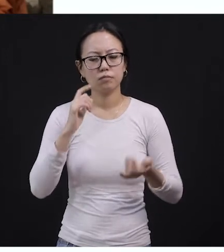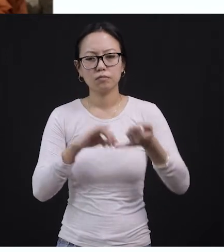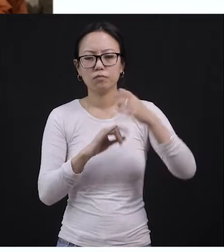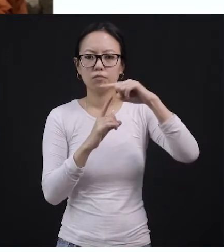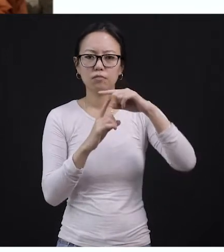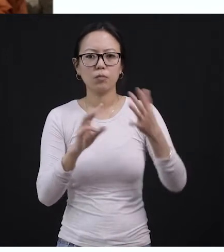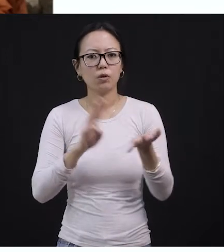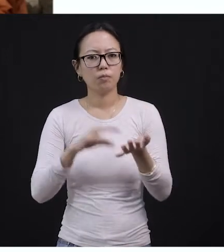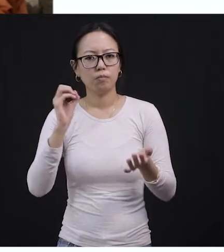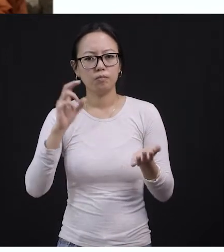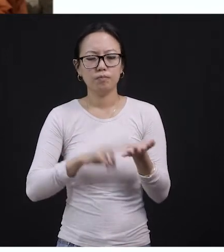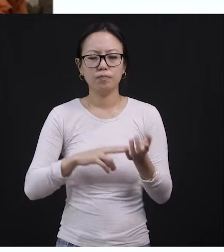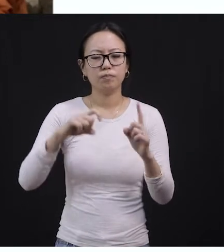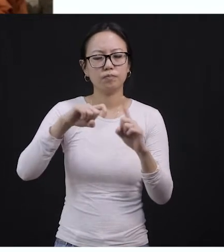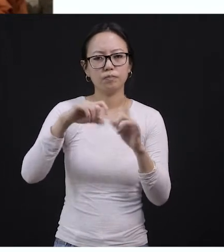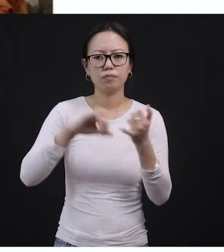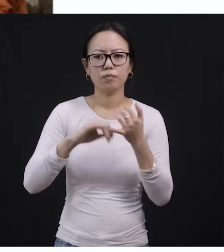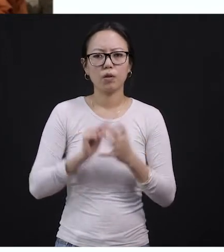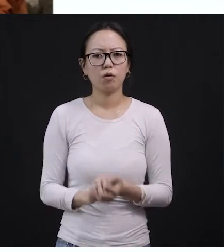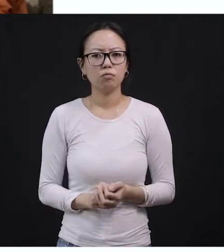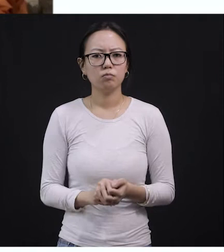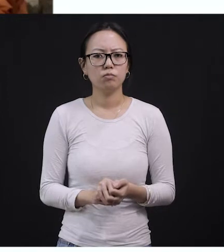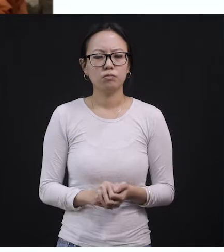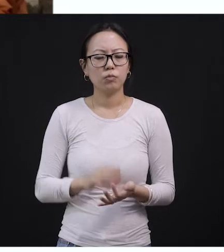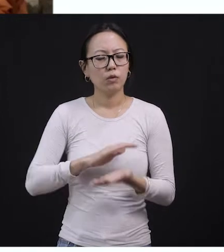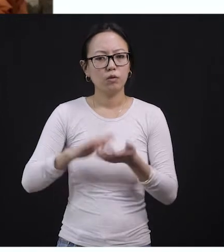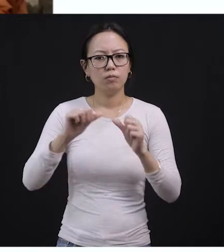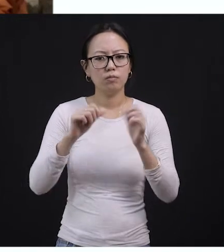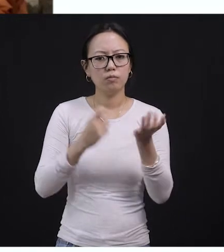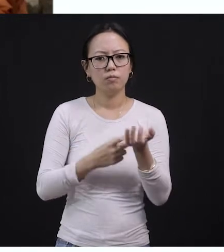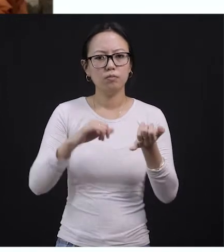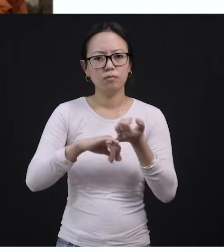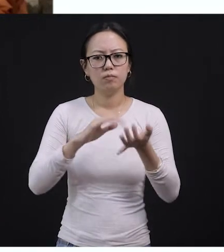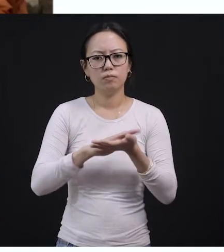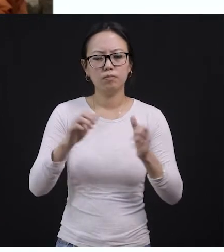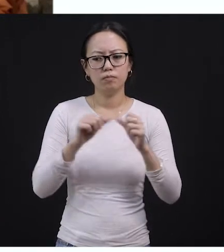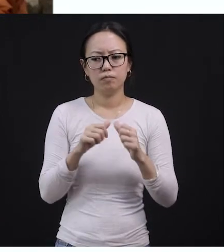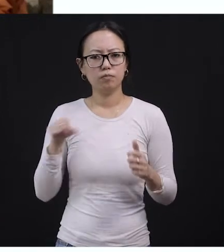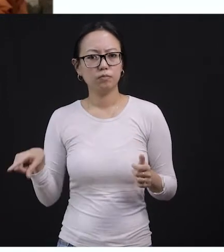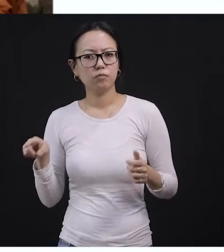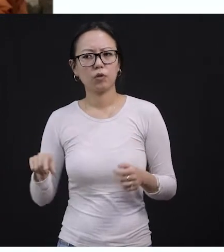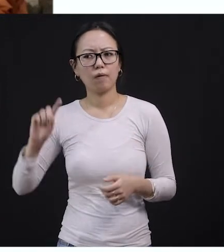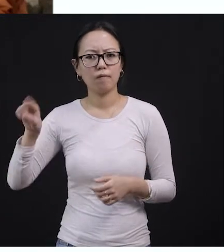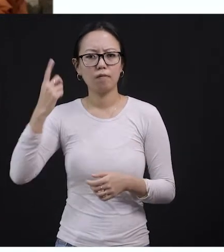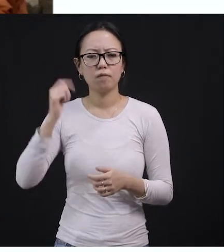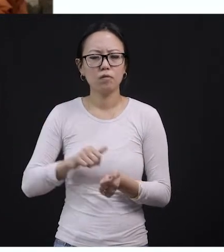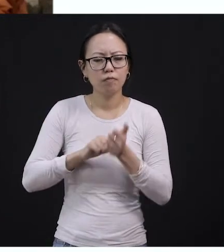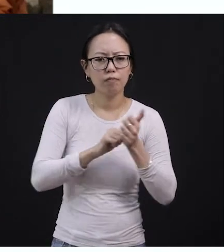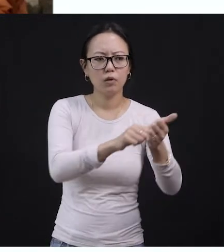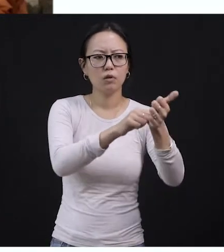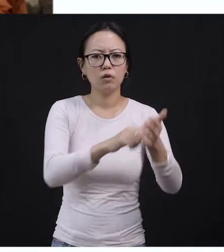Harsha, it is said that first he was a follower of Lord Shiva. That means he was also